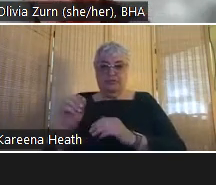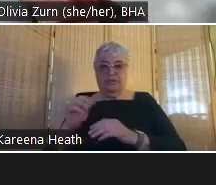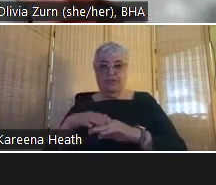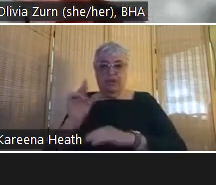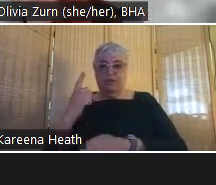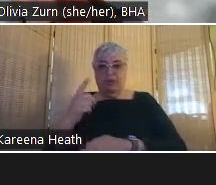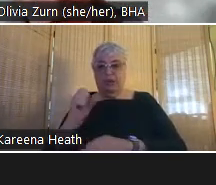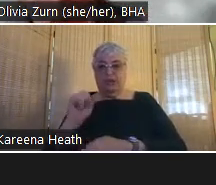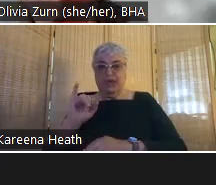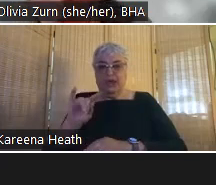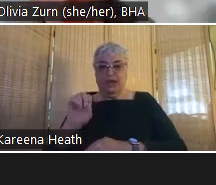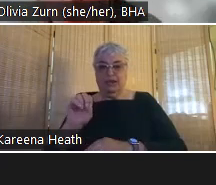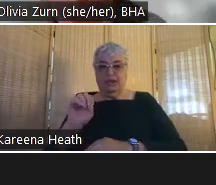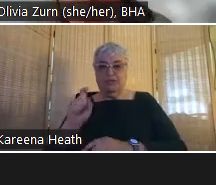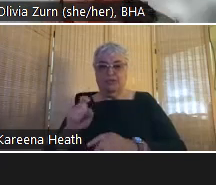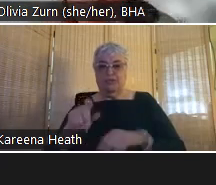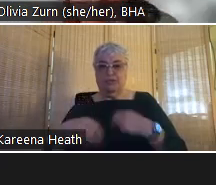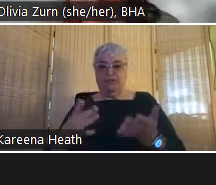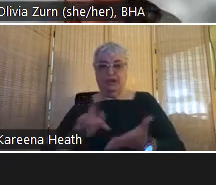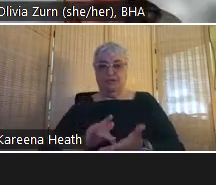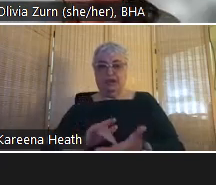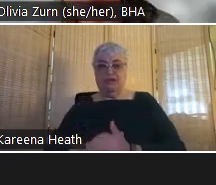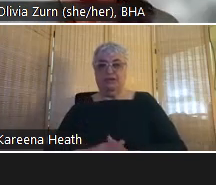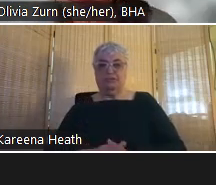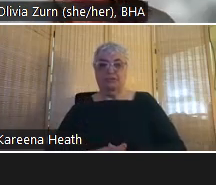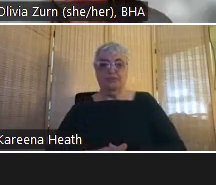on-site staff member qualified to administer medication.